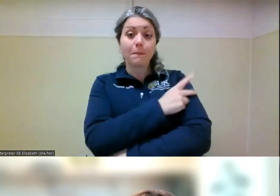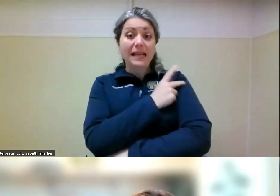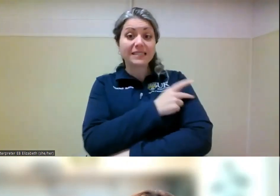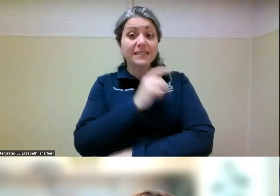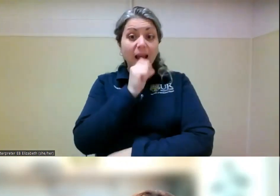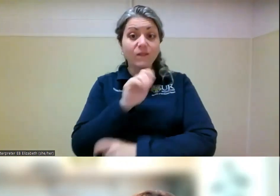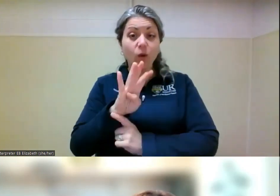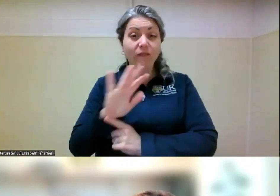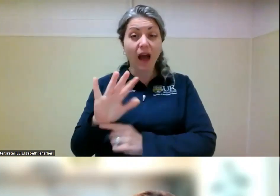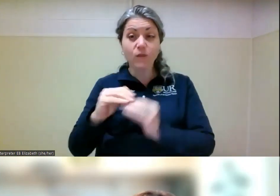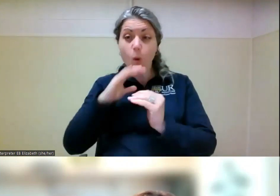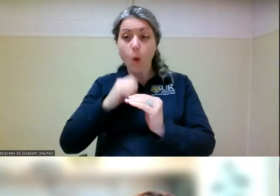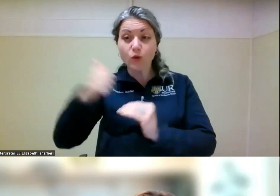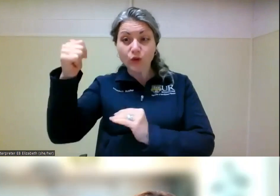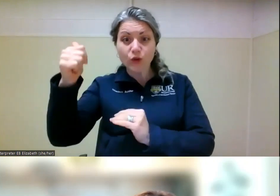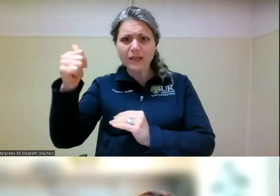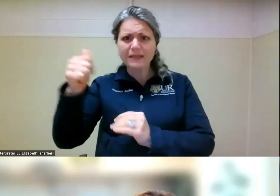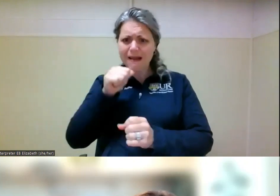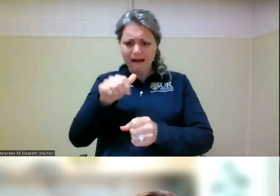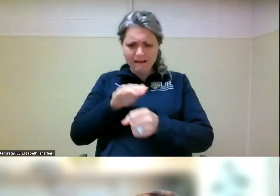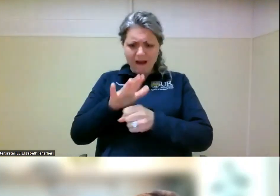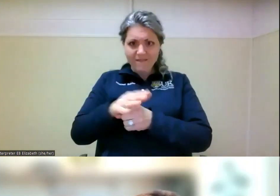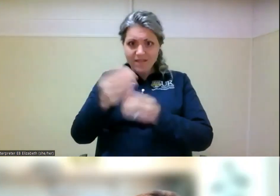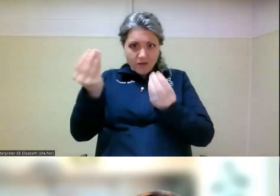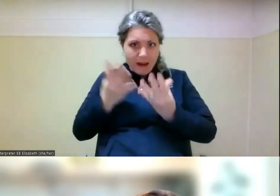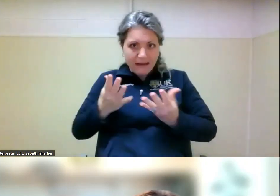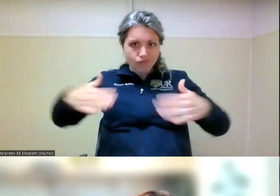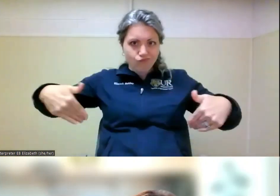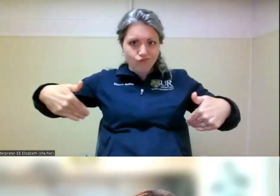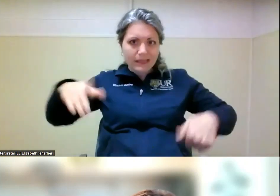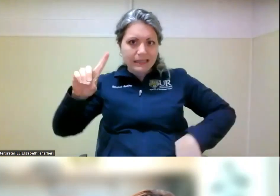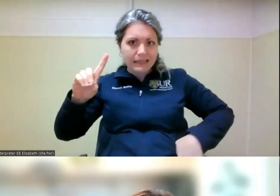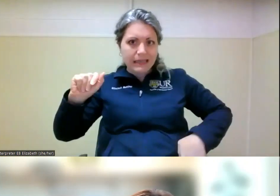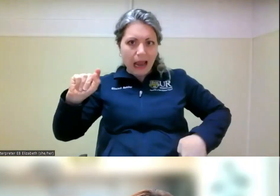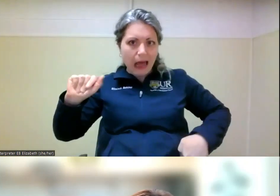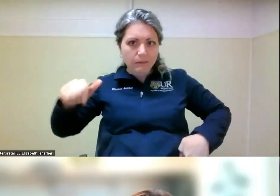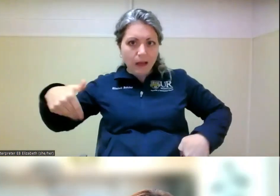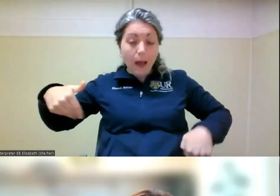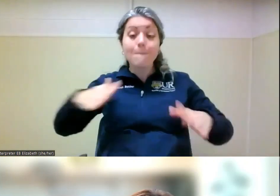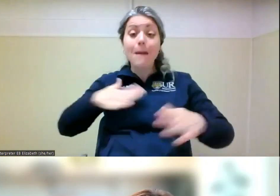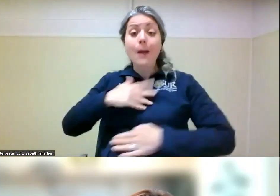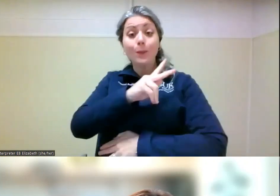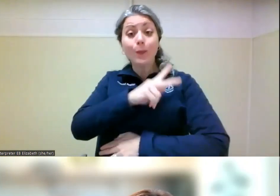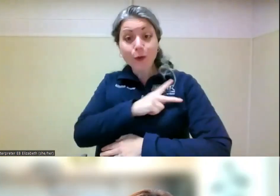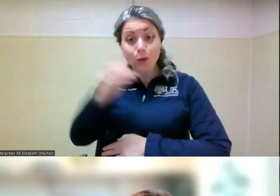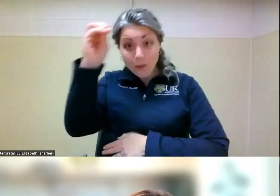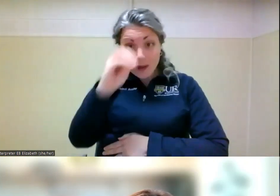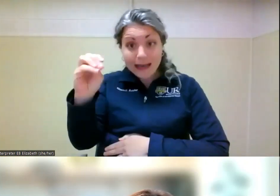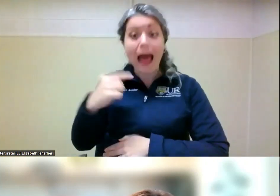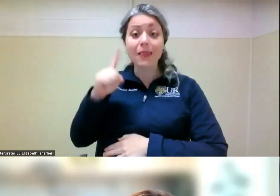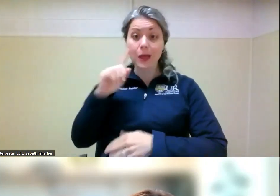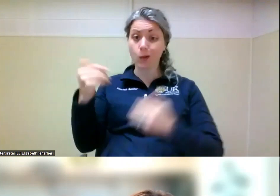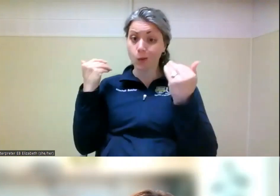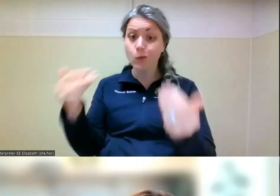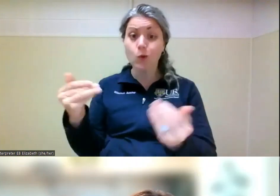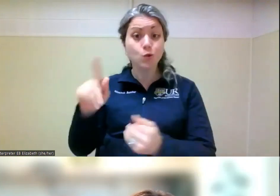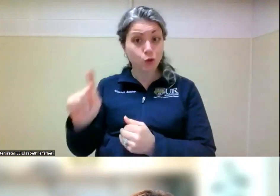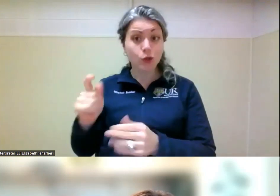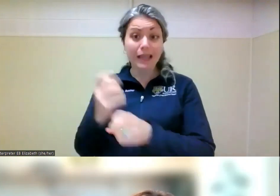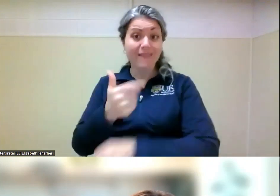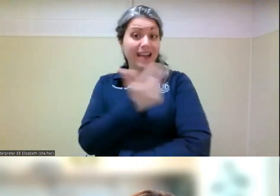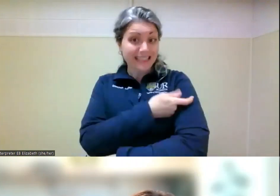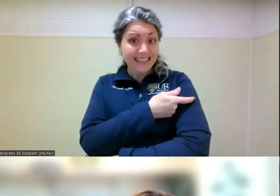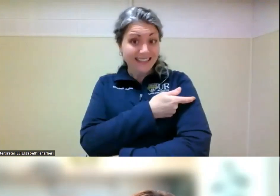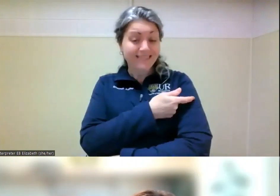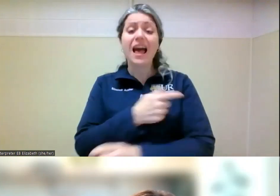older, there's just not enough data for it quite yet. If you want to ask me for my personal opinion, I think you should. And I have